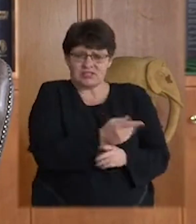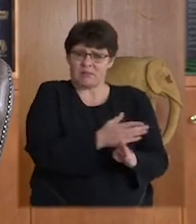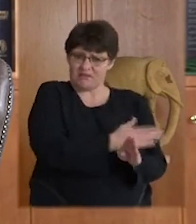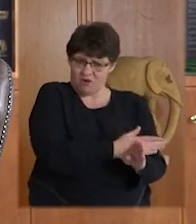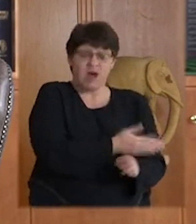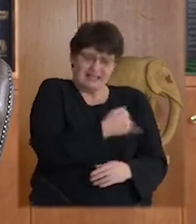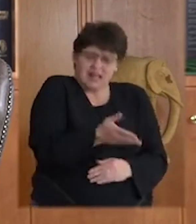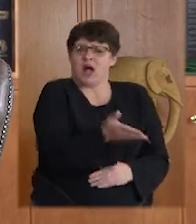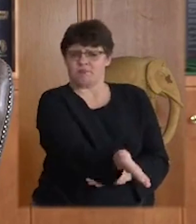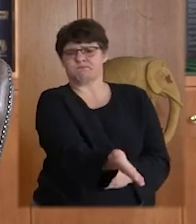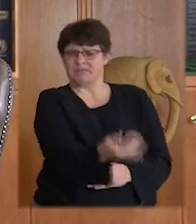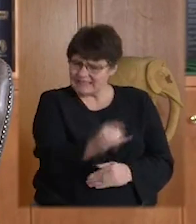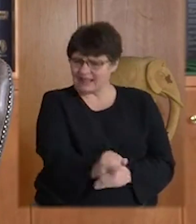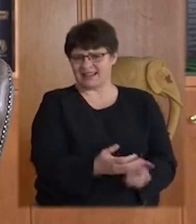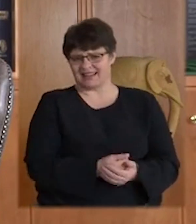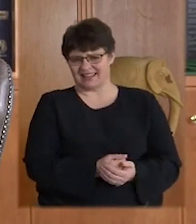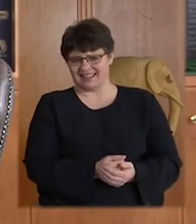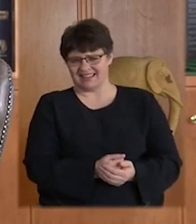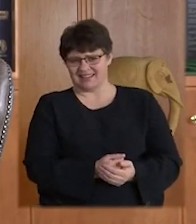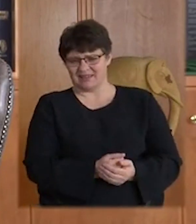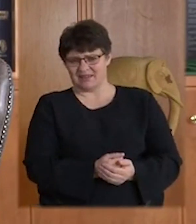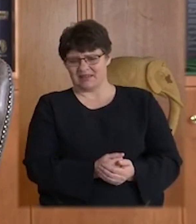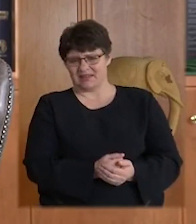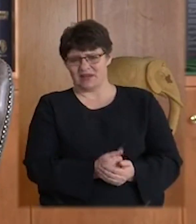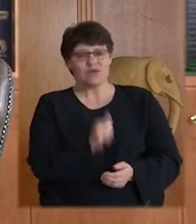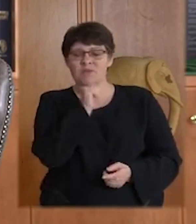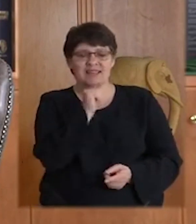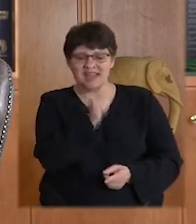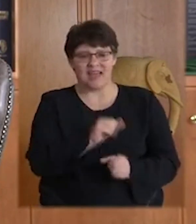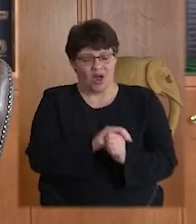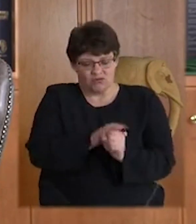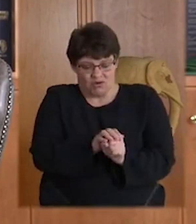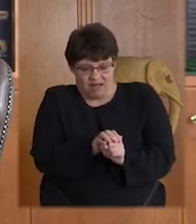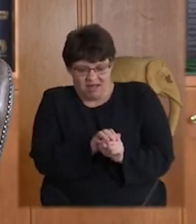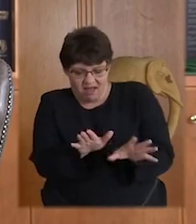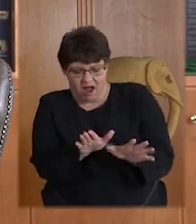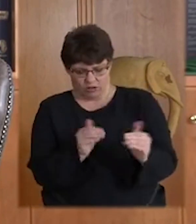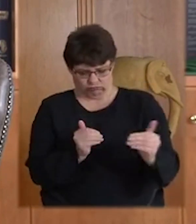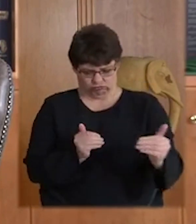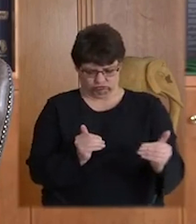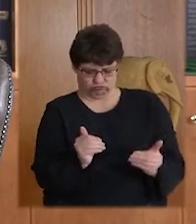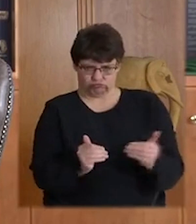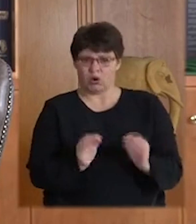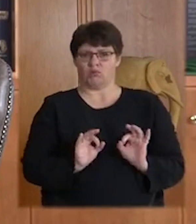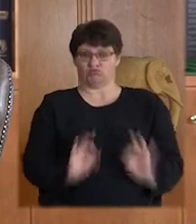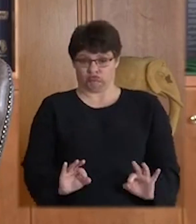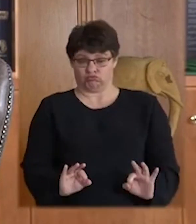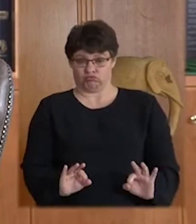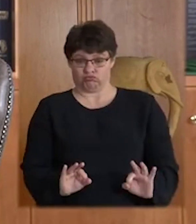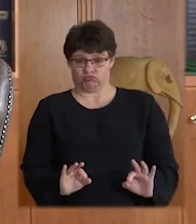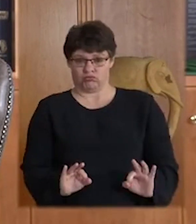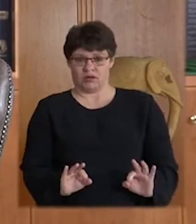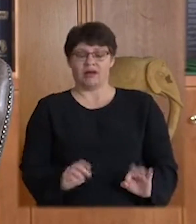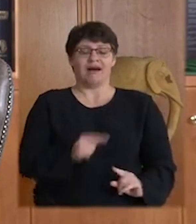remain. Even as we turn the tide on the coronavirus pandemic,